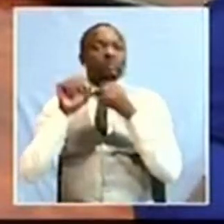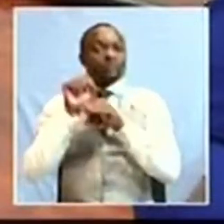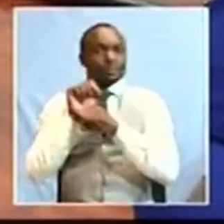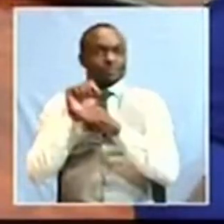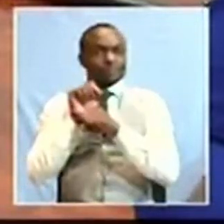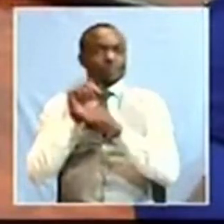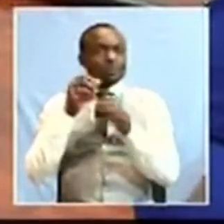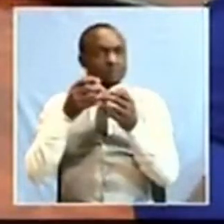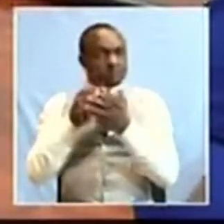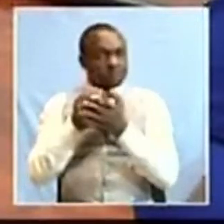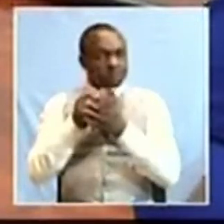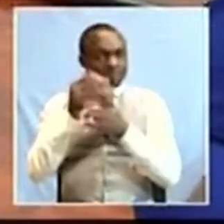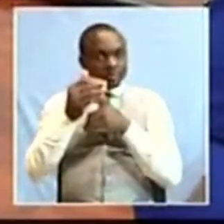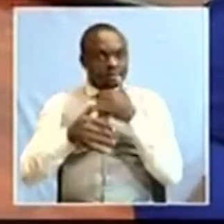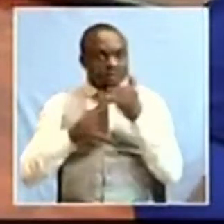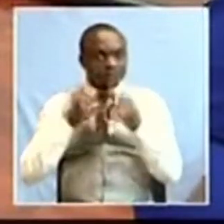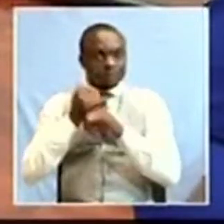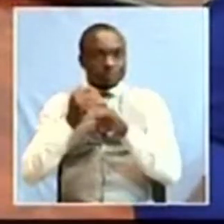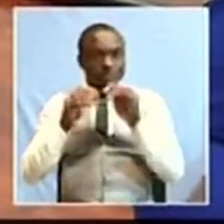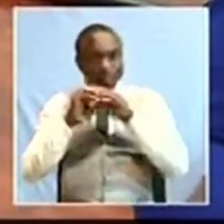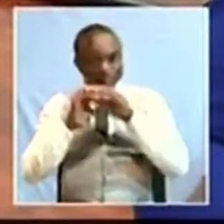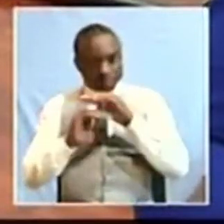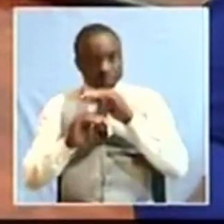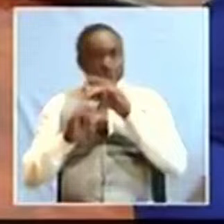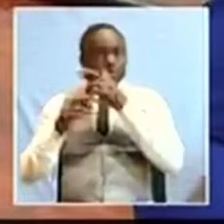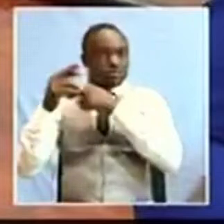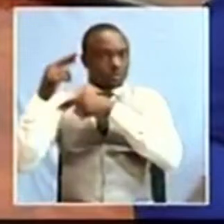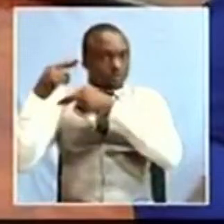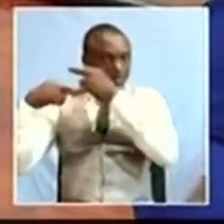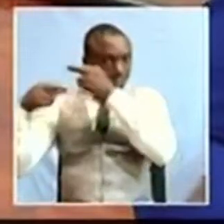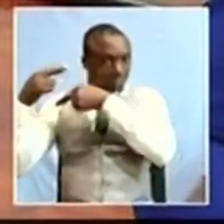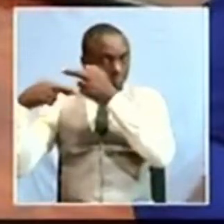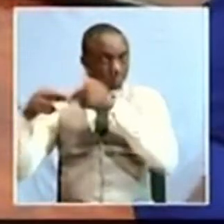in the financial year under review.